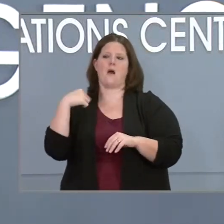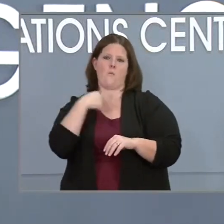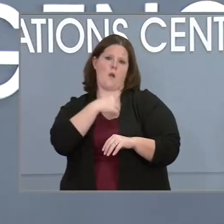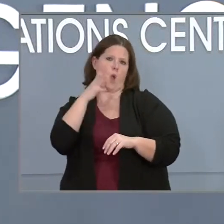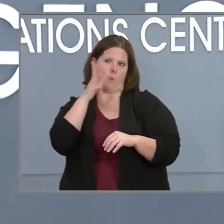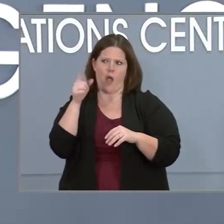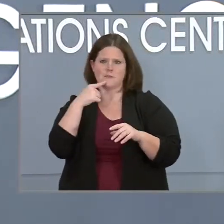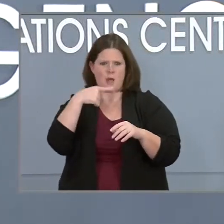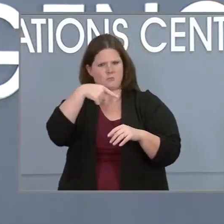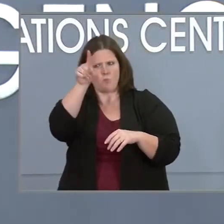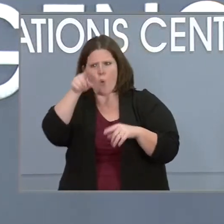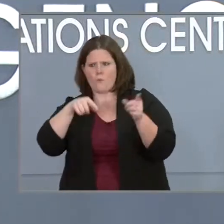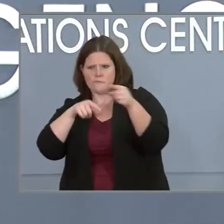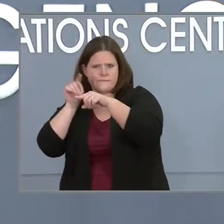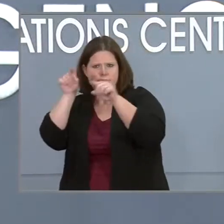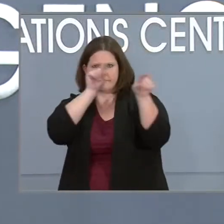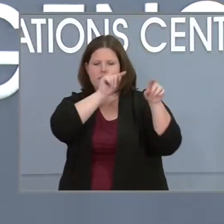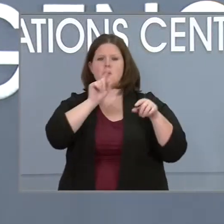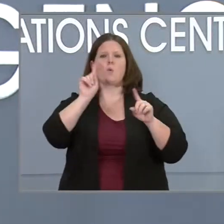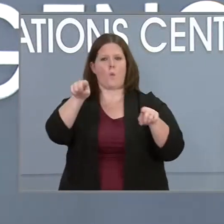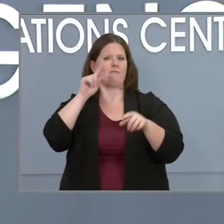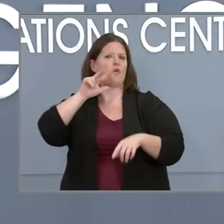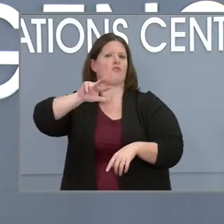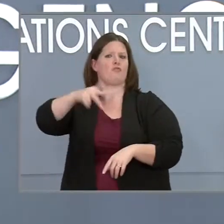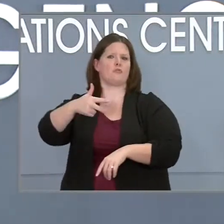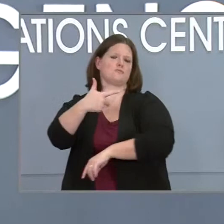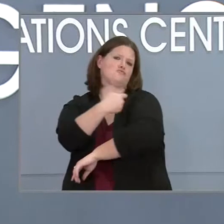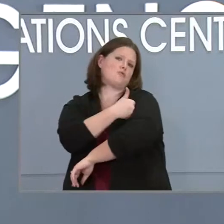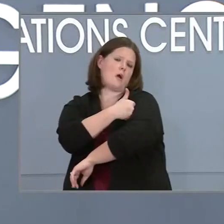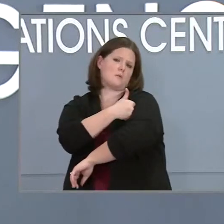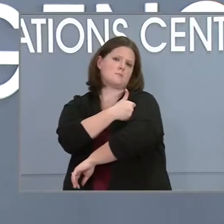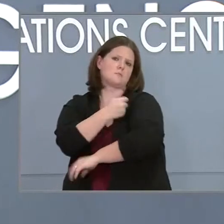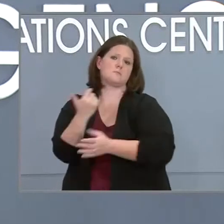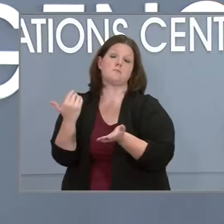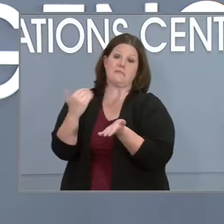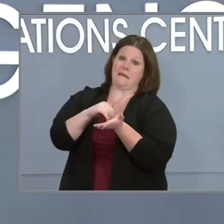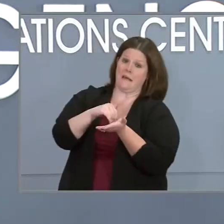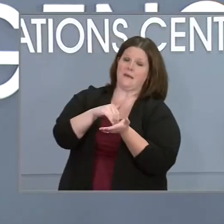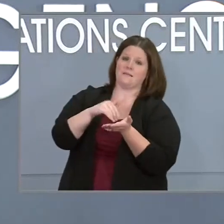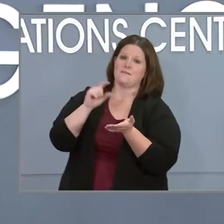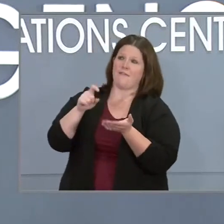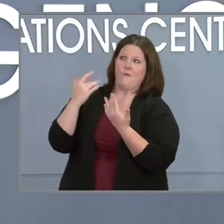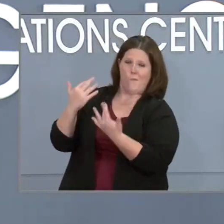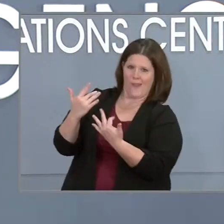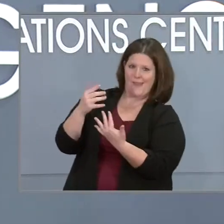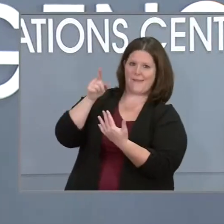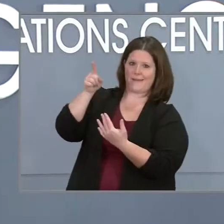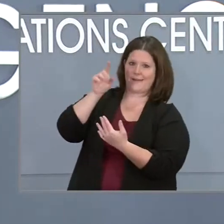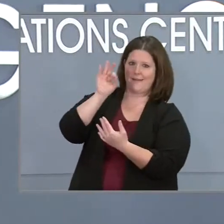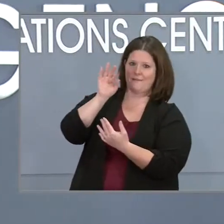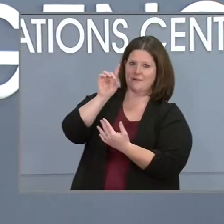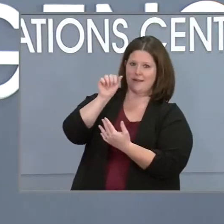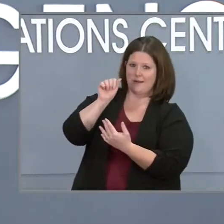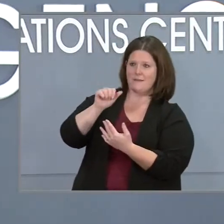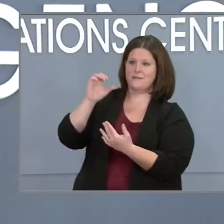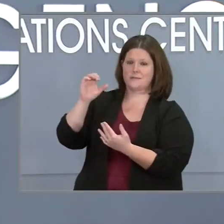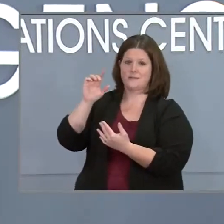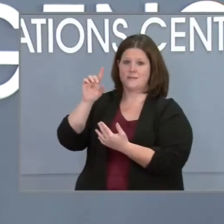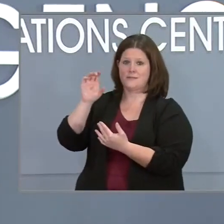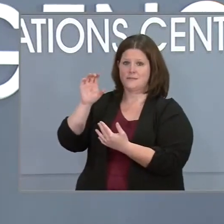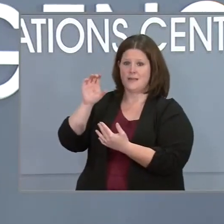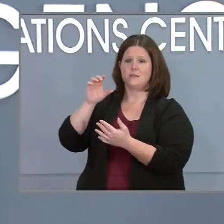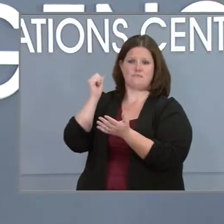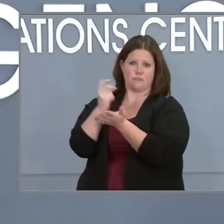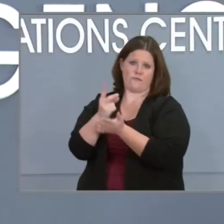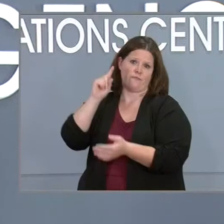direct folks for their booster shot. Once again, we have to wait for the FDA and CDC to give us the